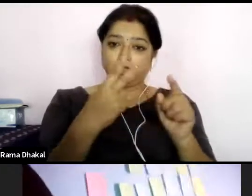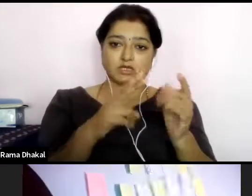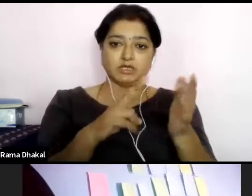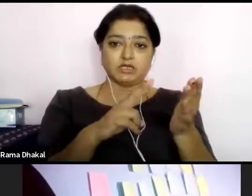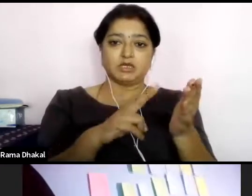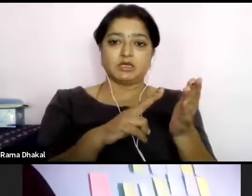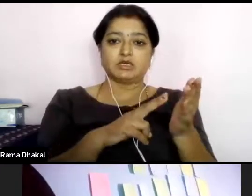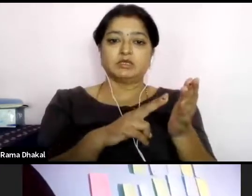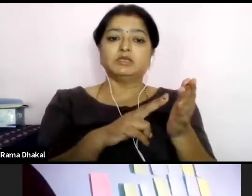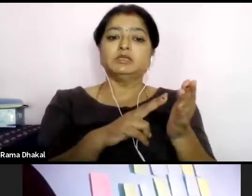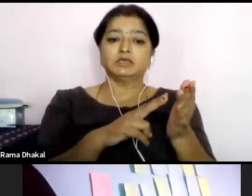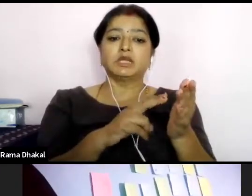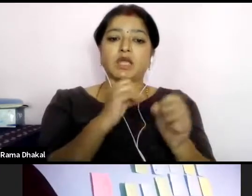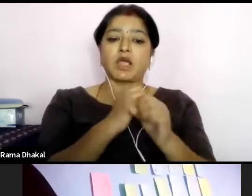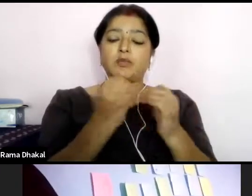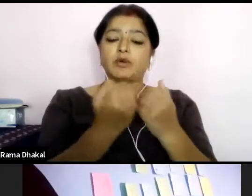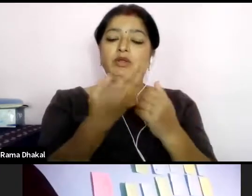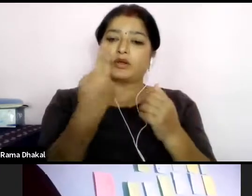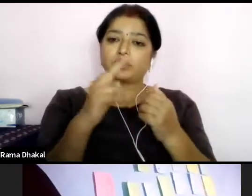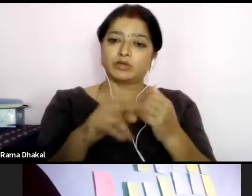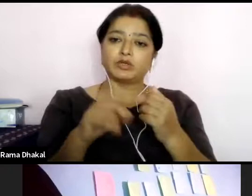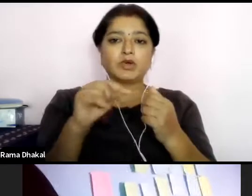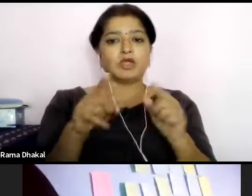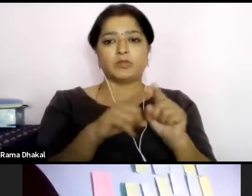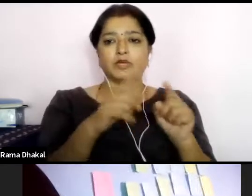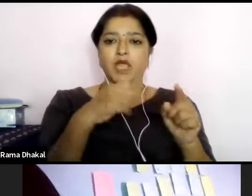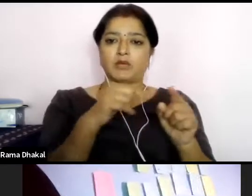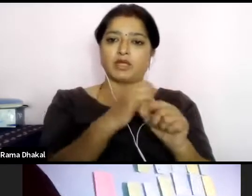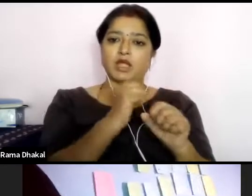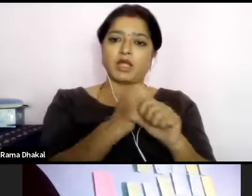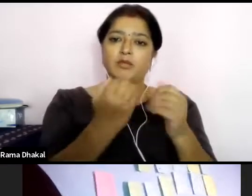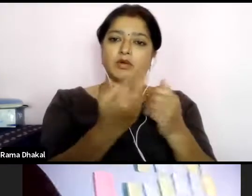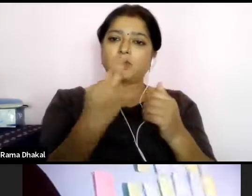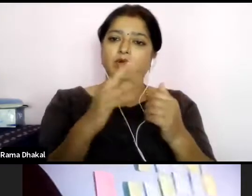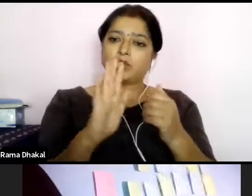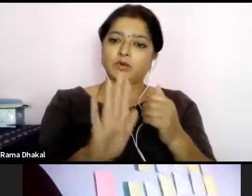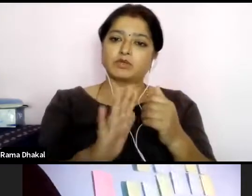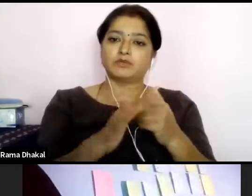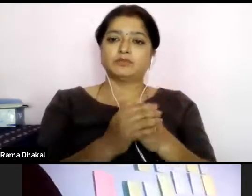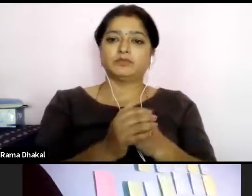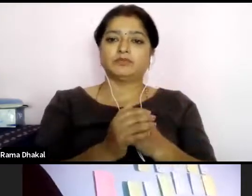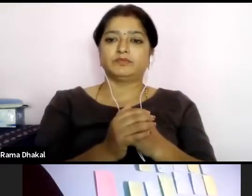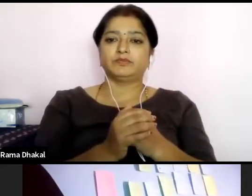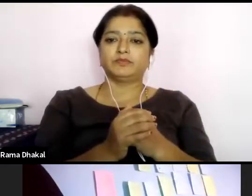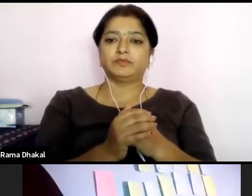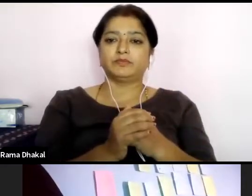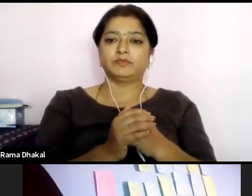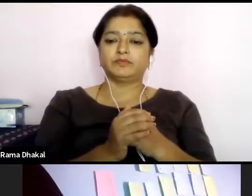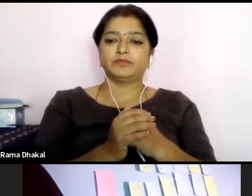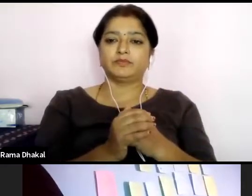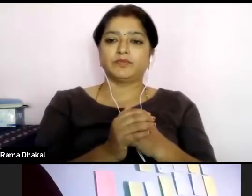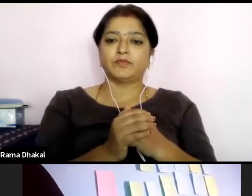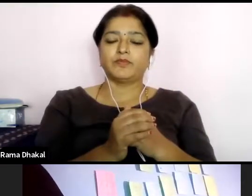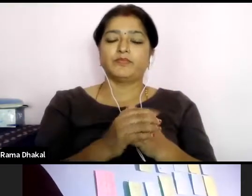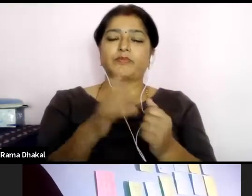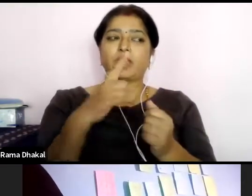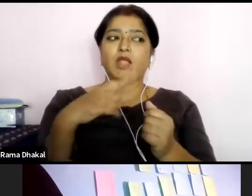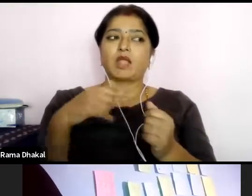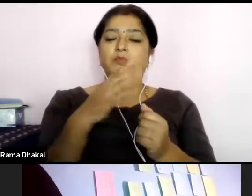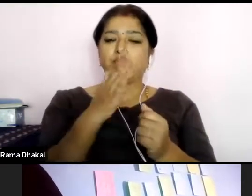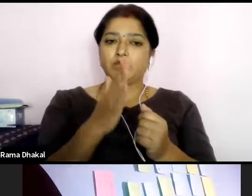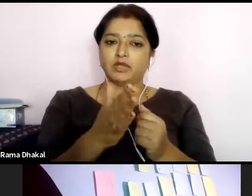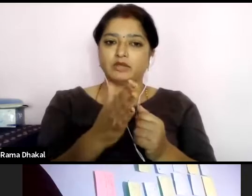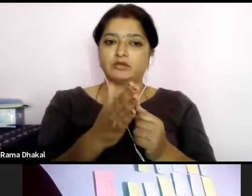our research and from our work that we have helped cushion the blow to the governments and to persons as the